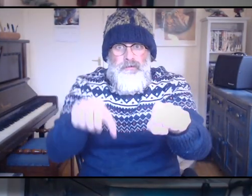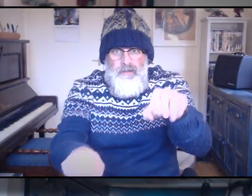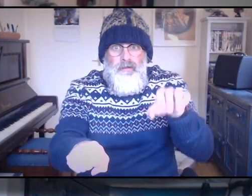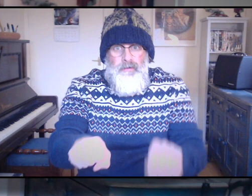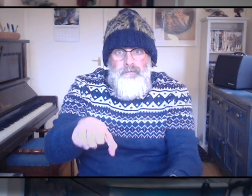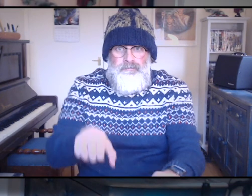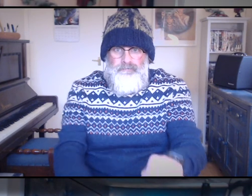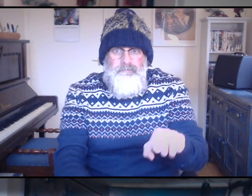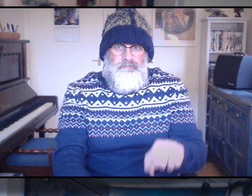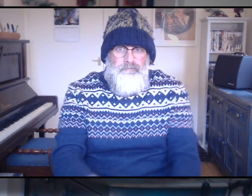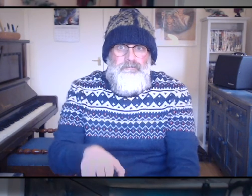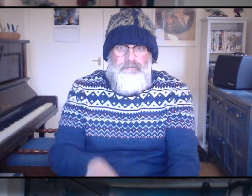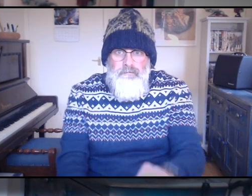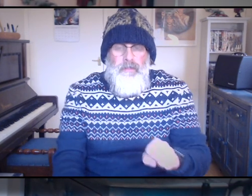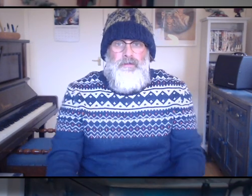Chimney snack,